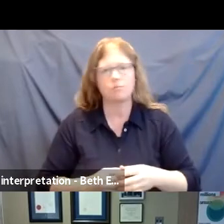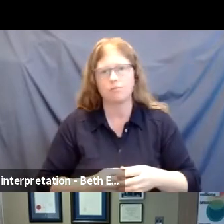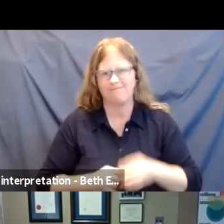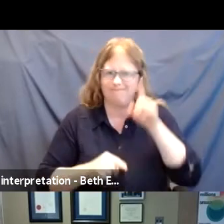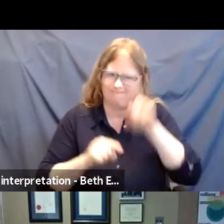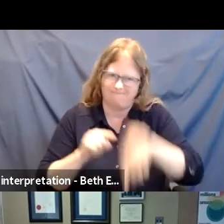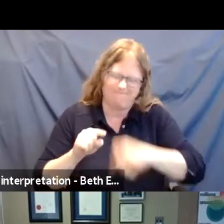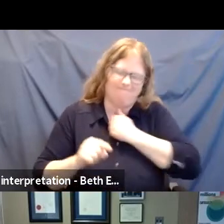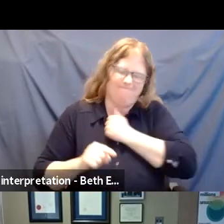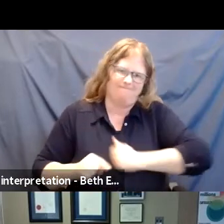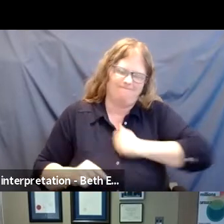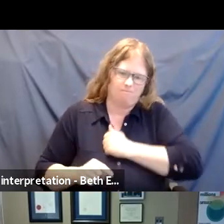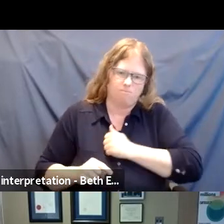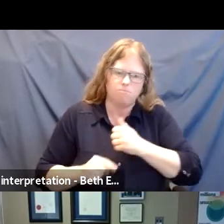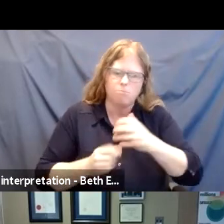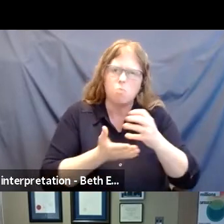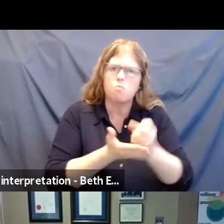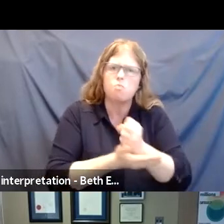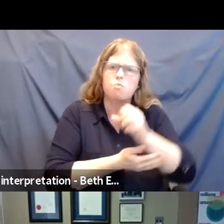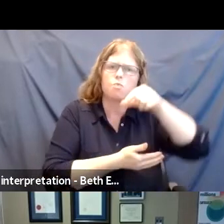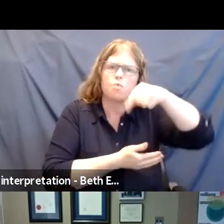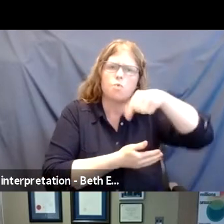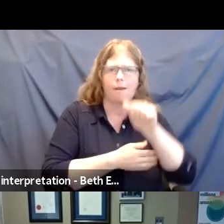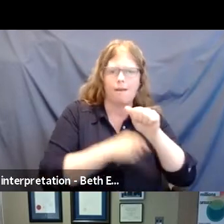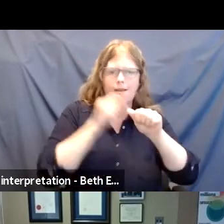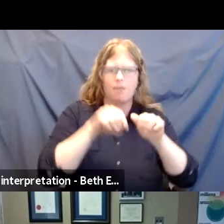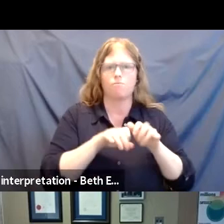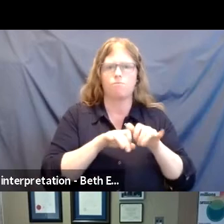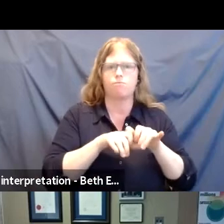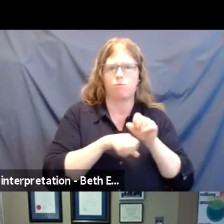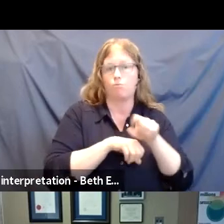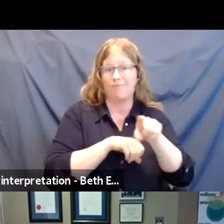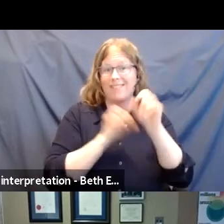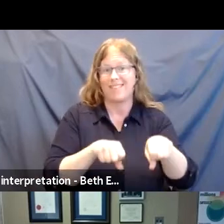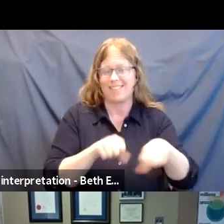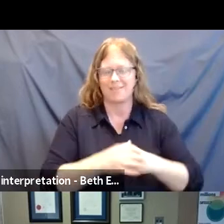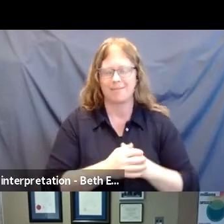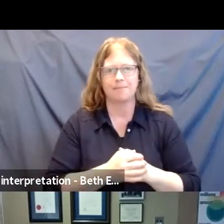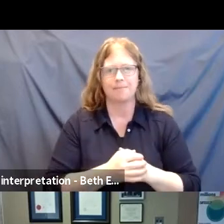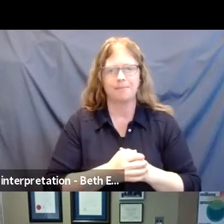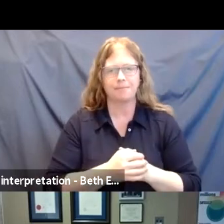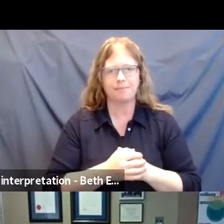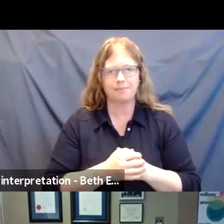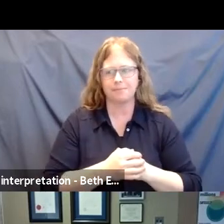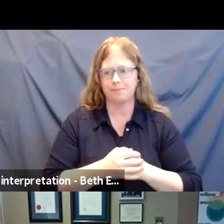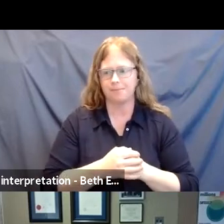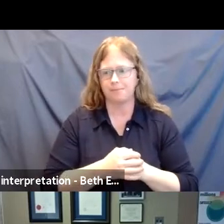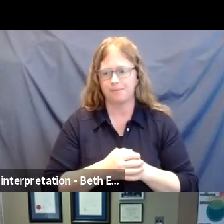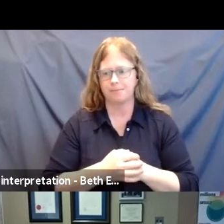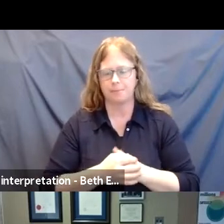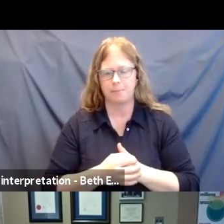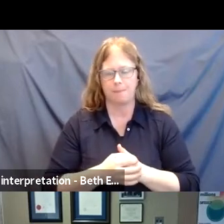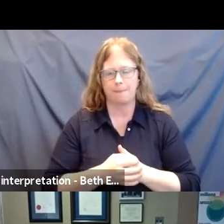live, but you will have the opportunity to ask questions in the Q&A. And so if you have an inquiry, please post it